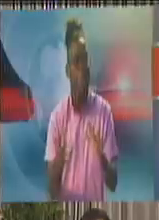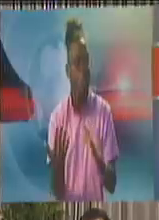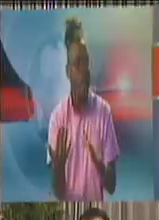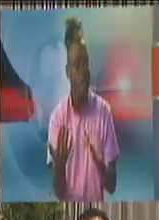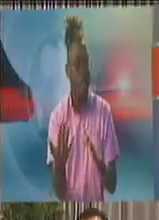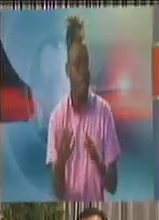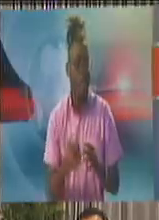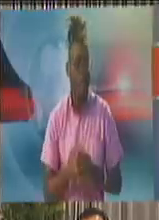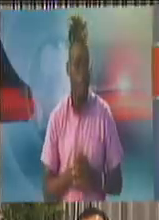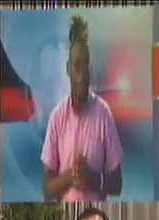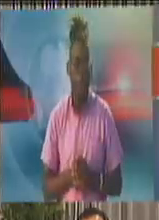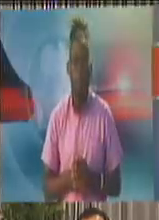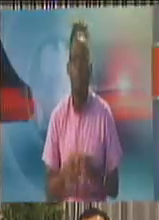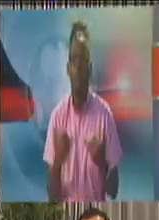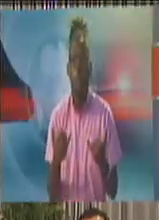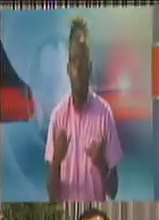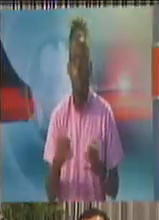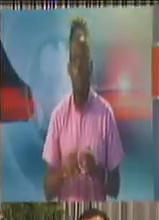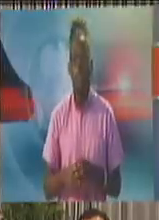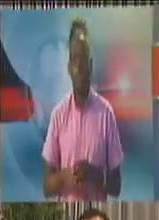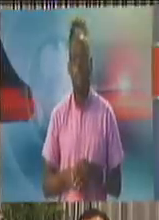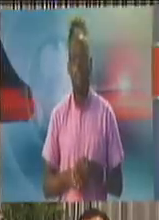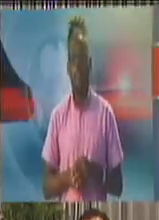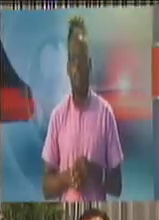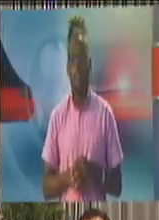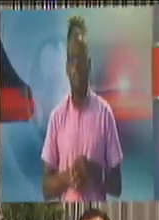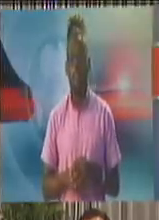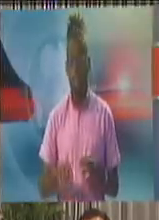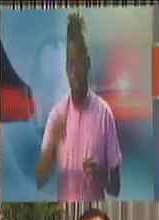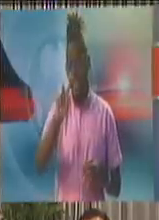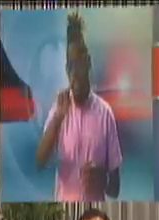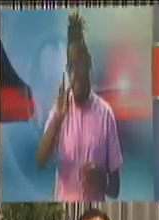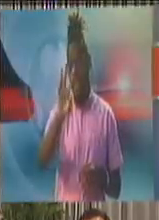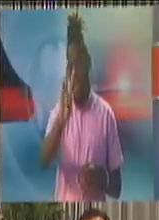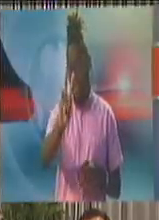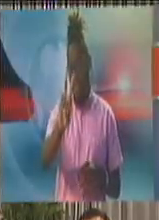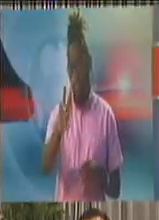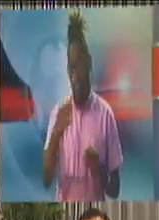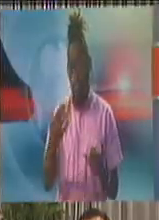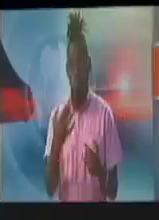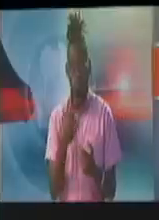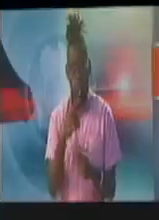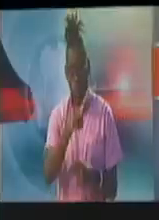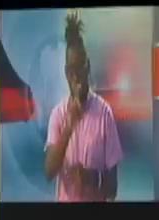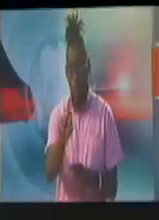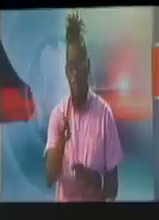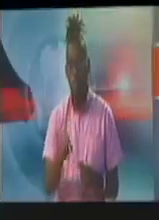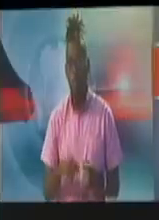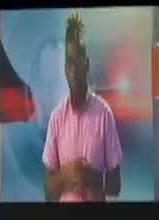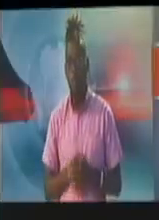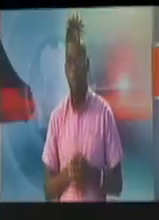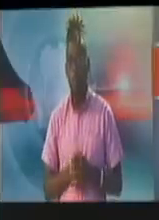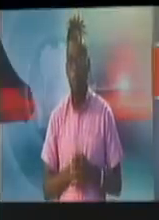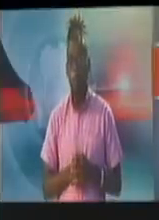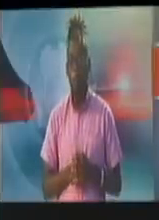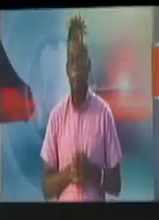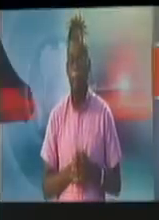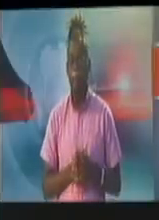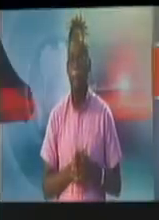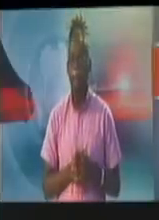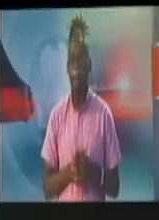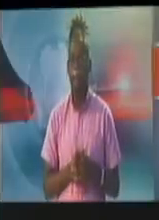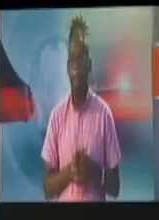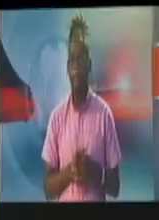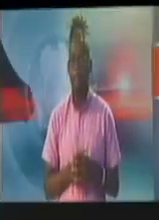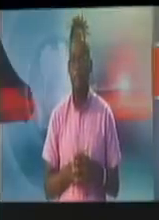TV6. Good morning, everyone. Urvashi from TV6. Morning. Morning. So just to get two